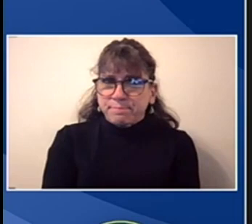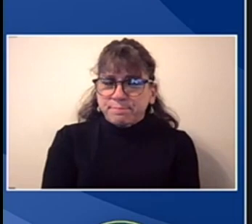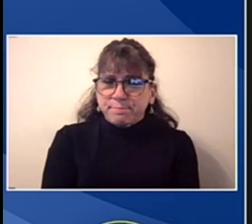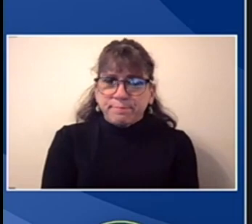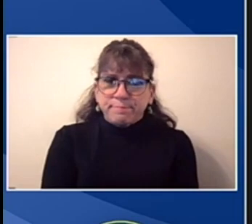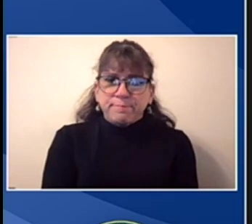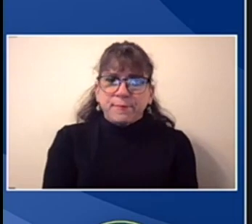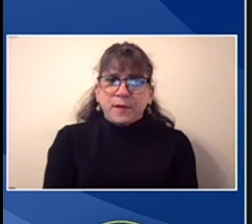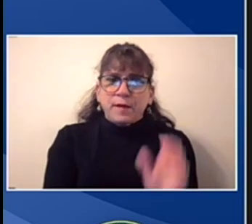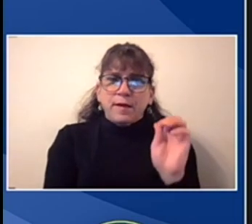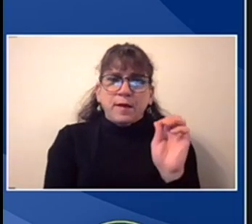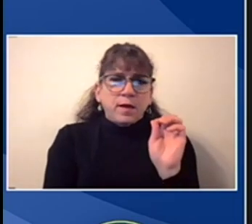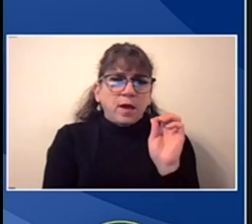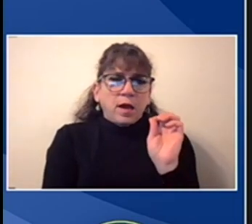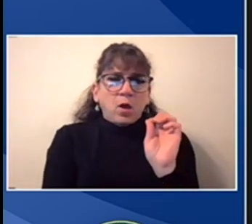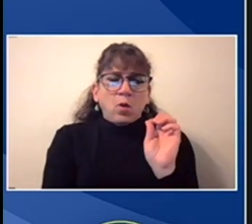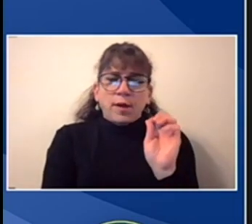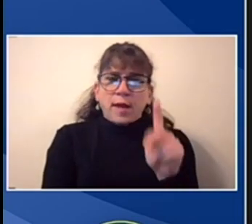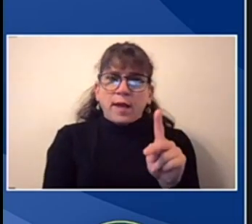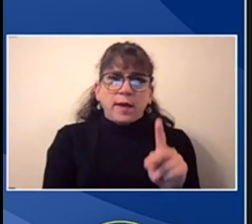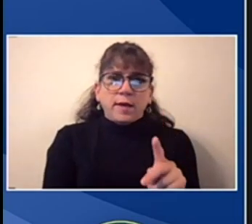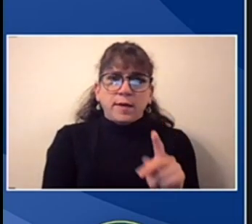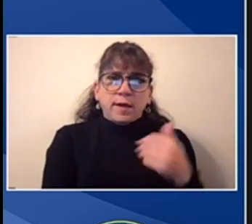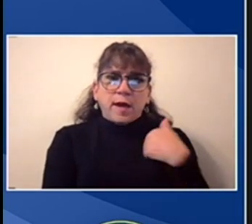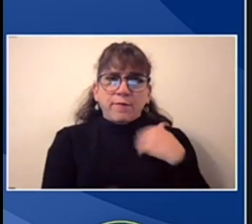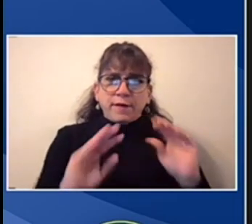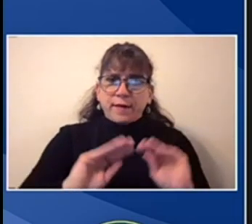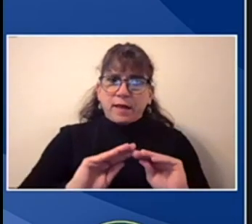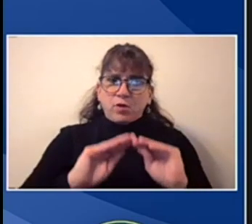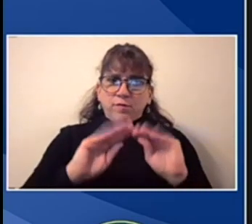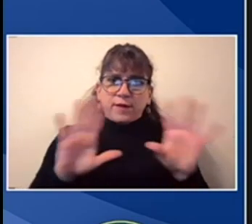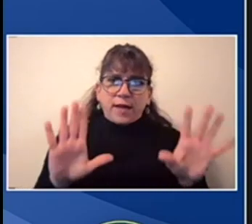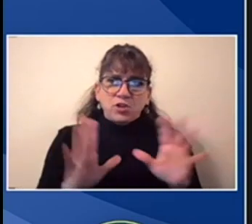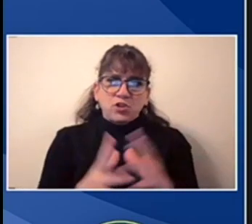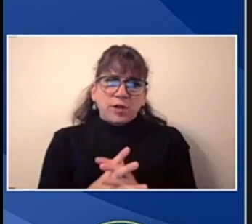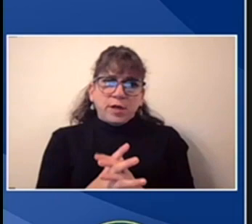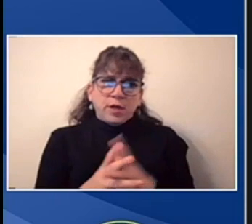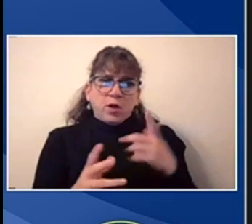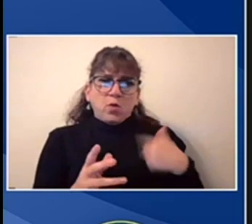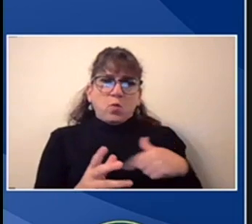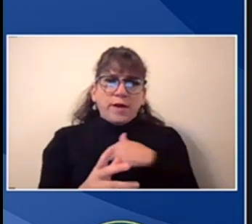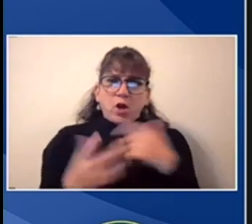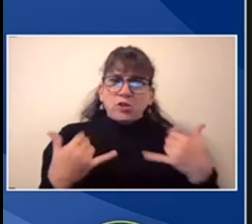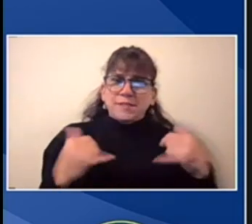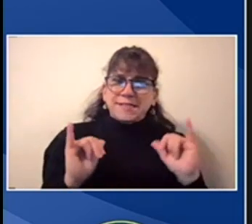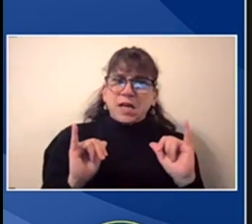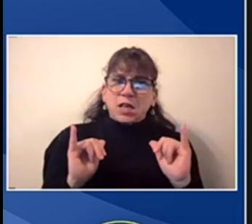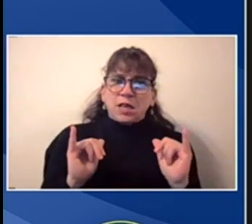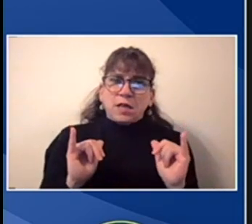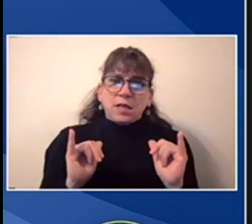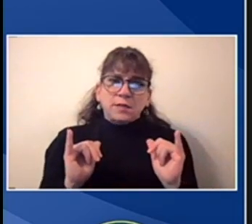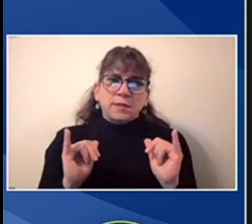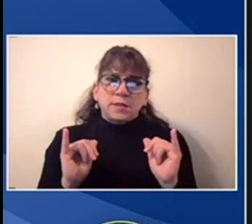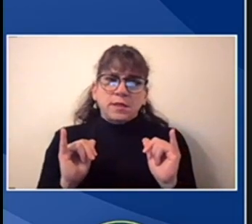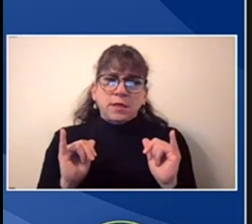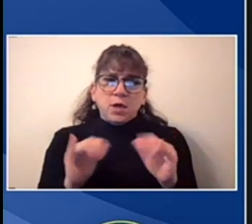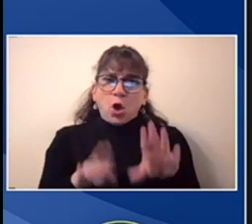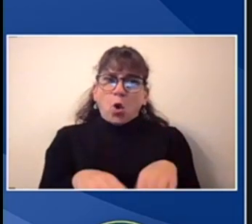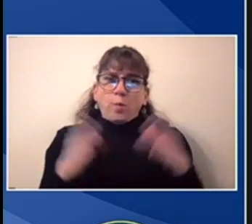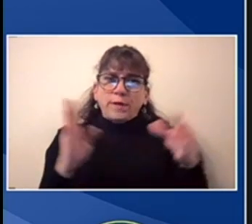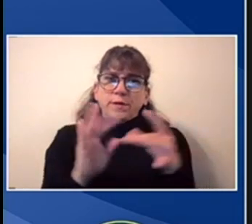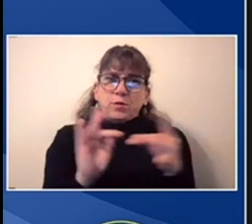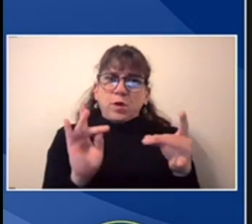Okay. So having had that clarification, we are still open to